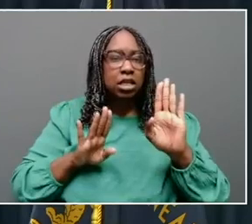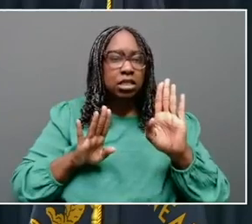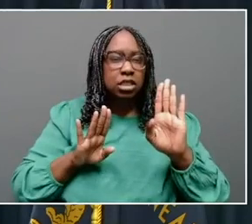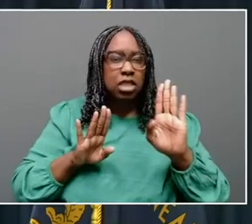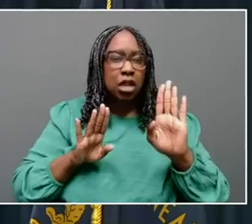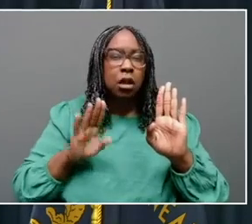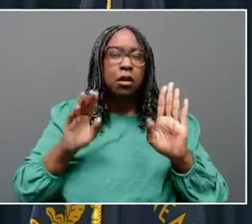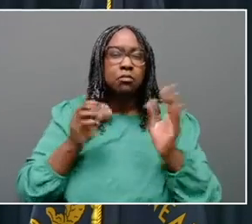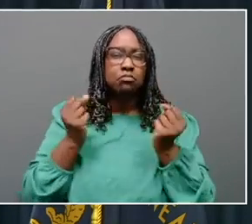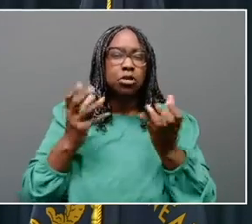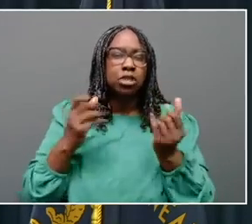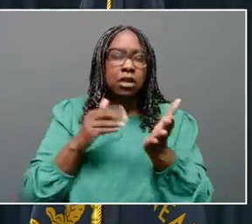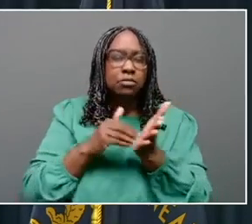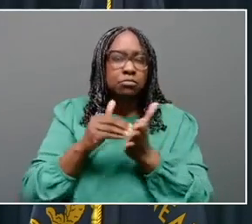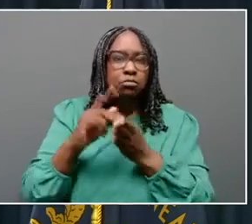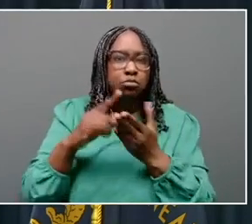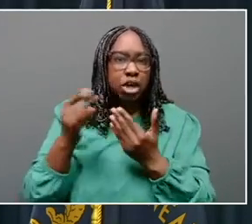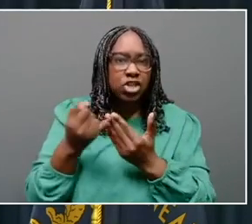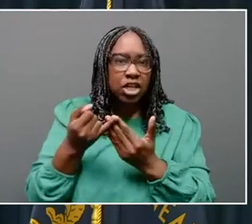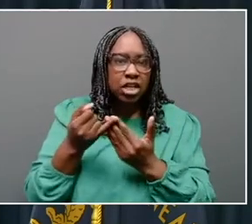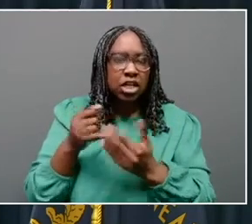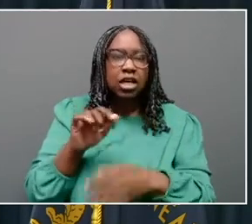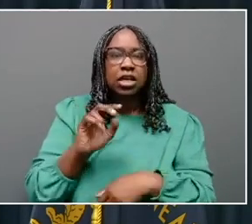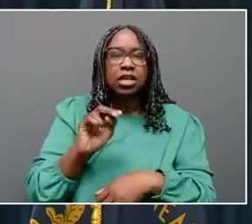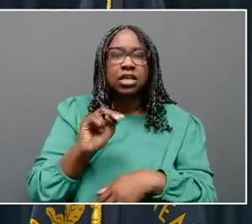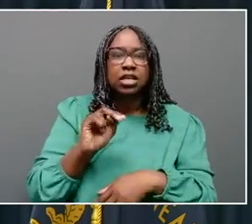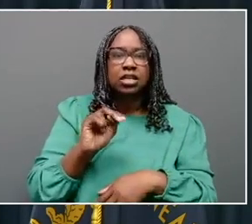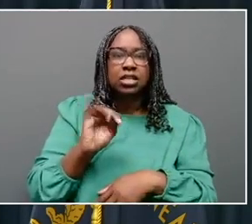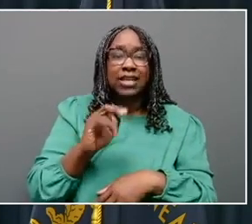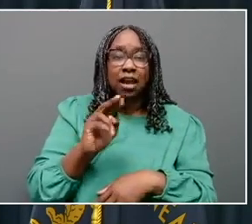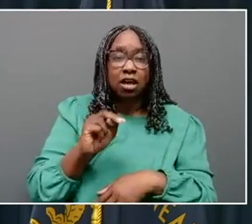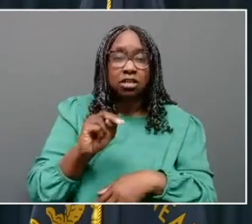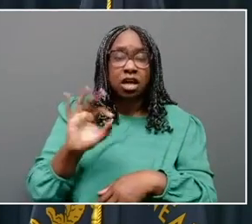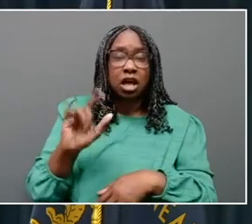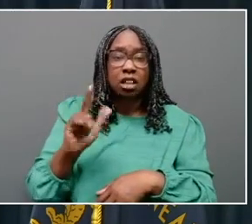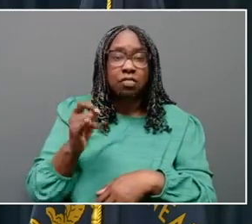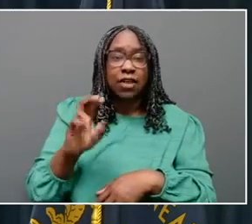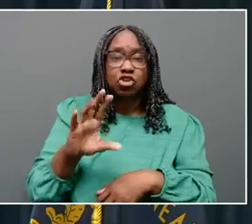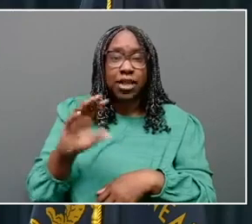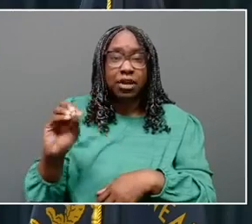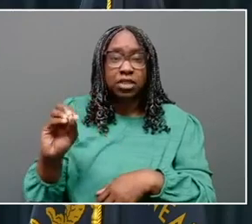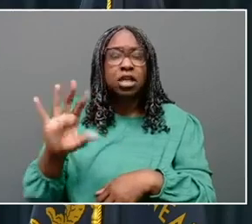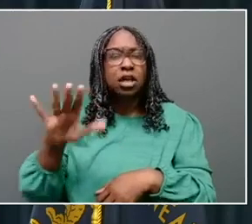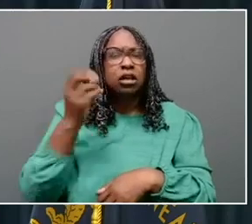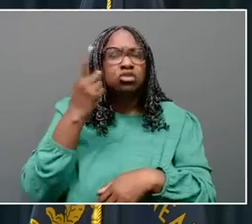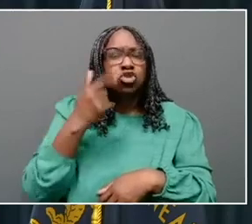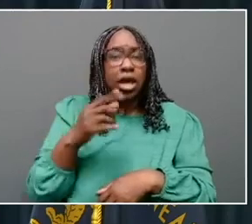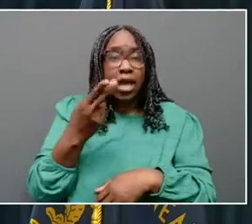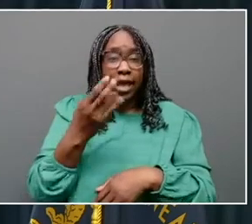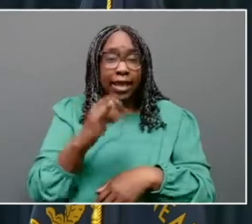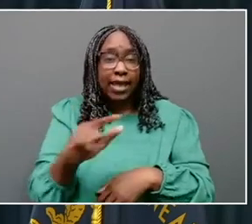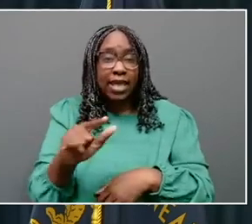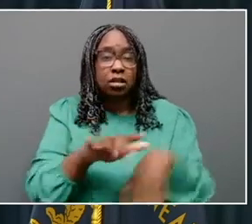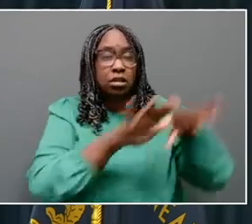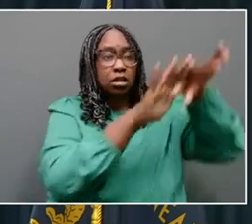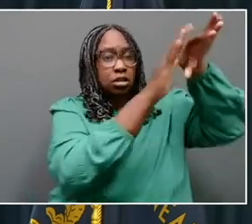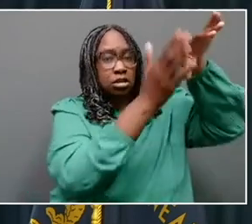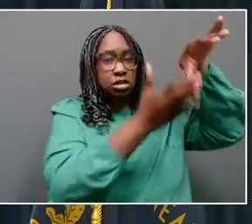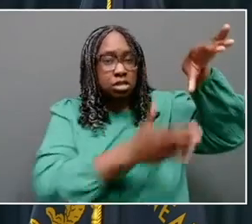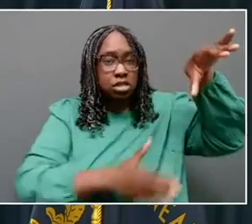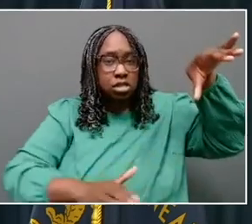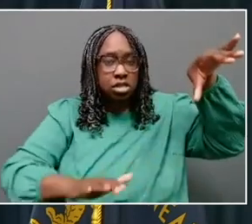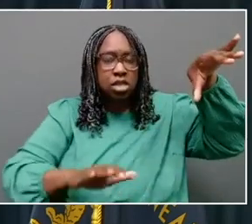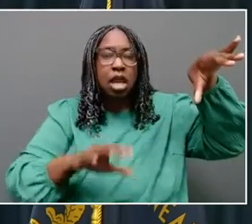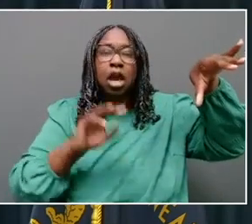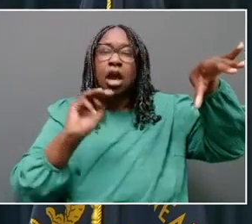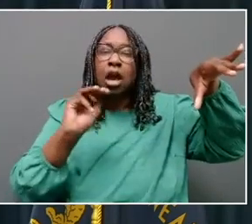of Fleming Neon in Letcher County to stabilize hillsides, where historic mine drainage now threatens a number of homes a road, and a